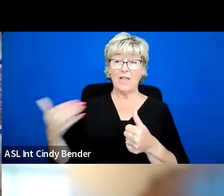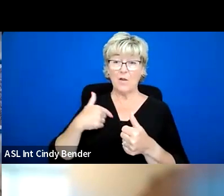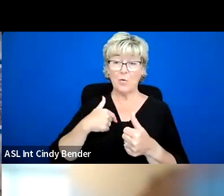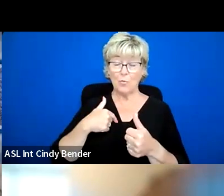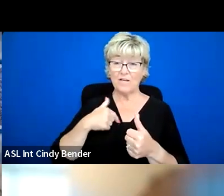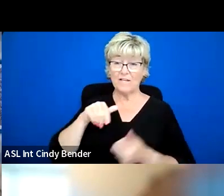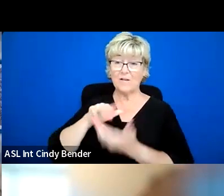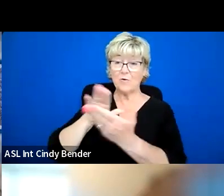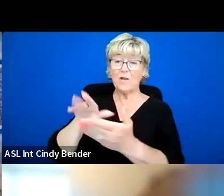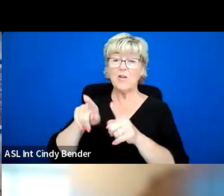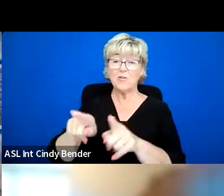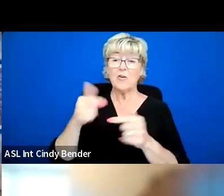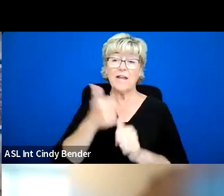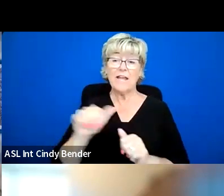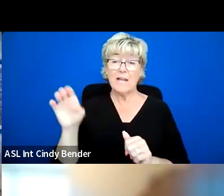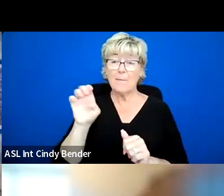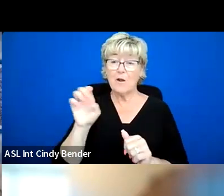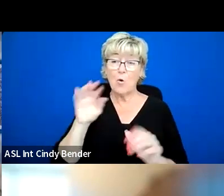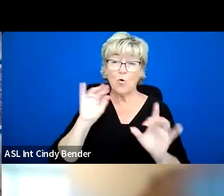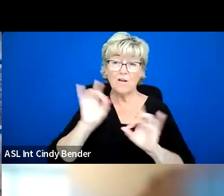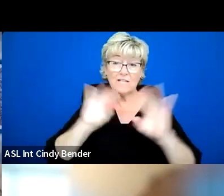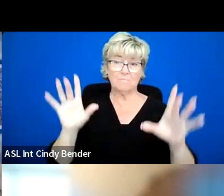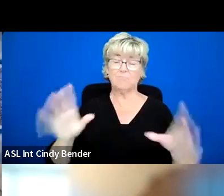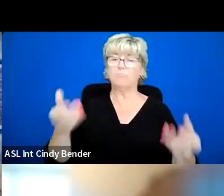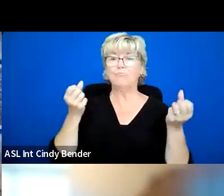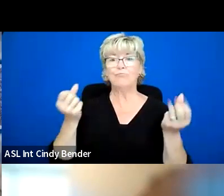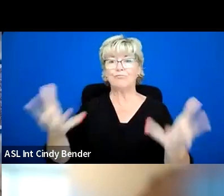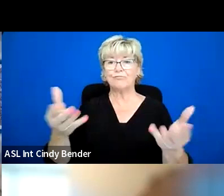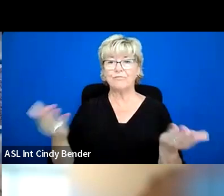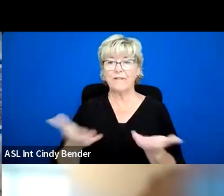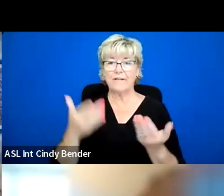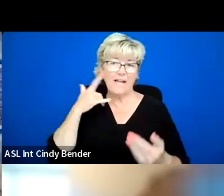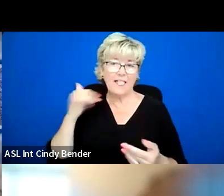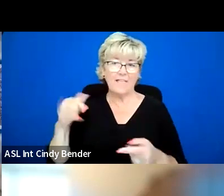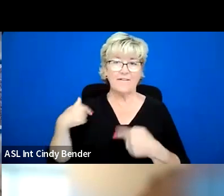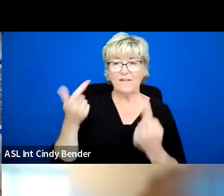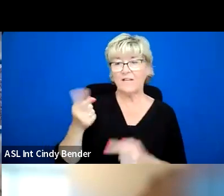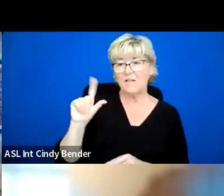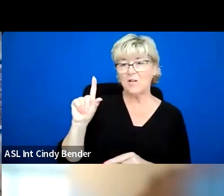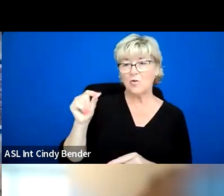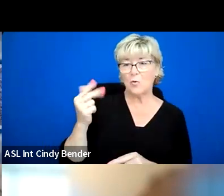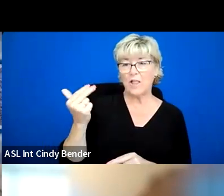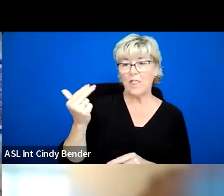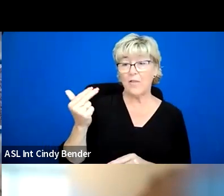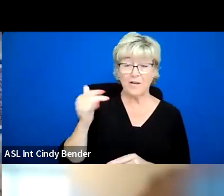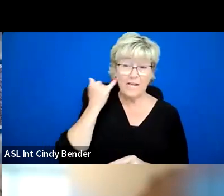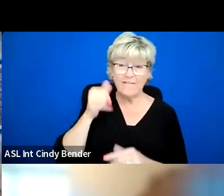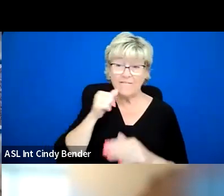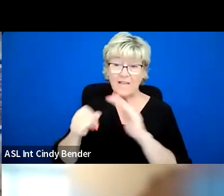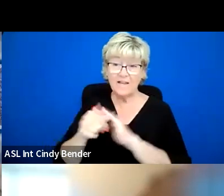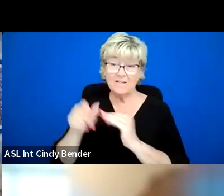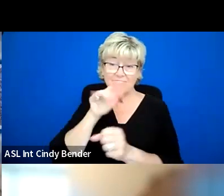during any emergency or disaster, in which there have been many in the state of California since 2013. And should the shelter be